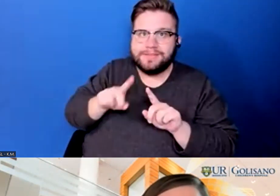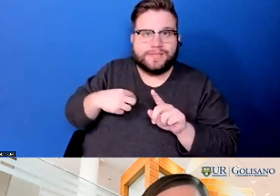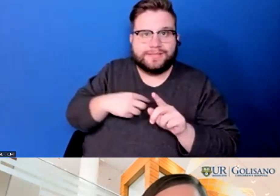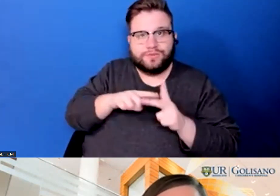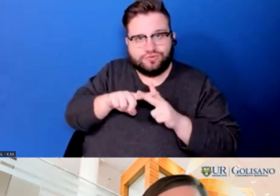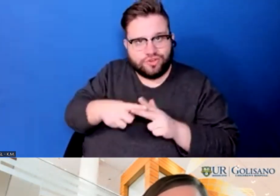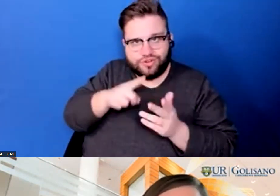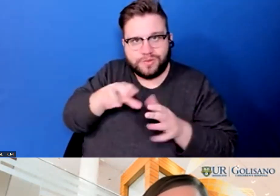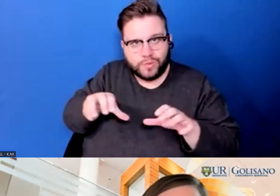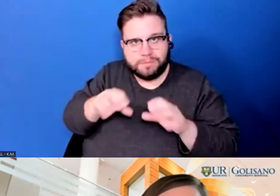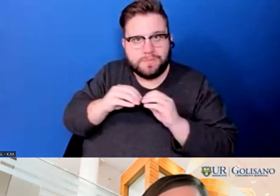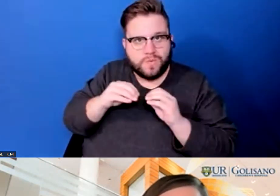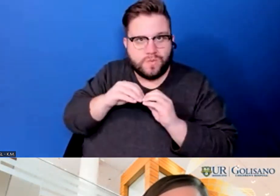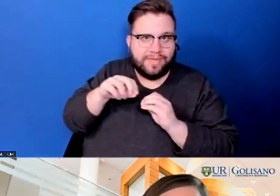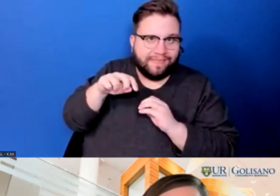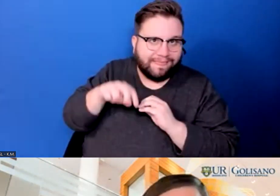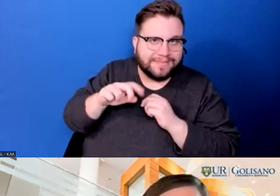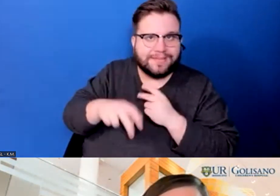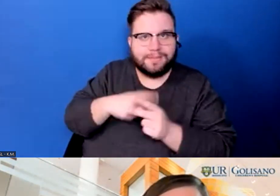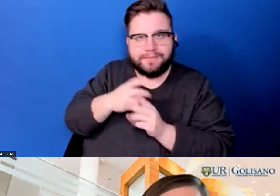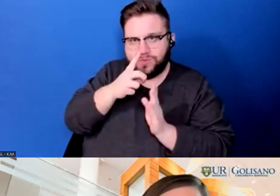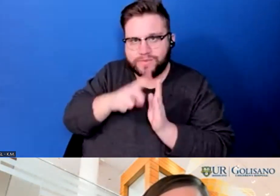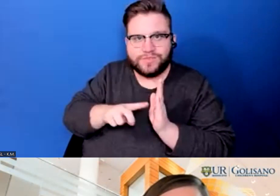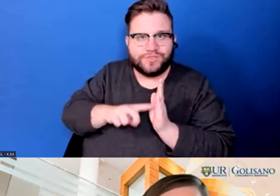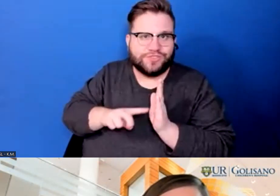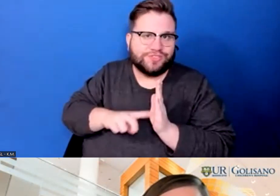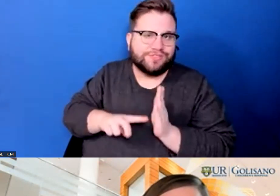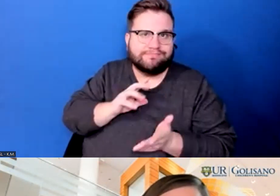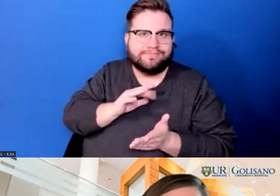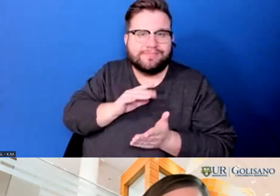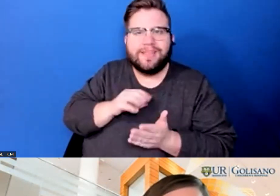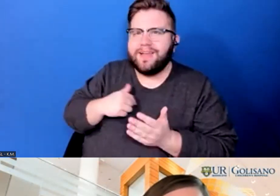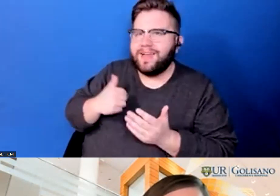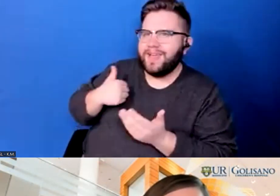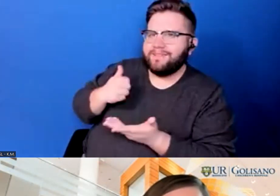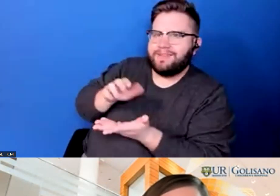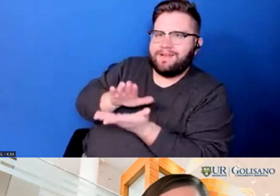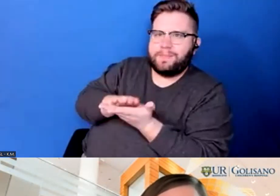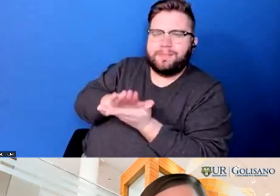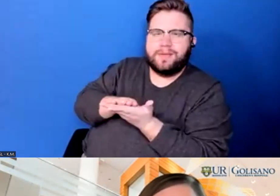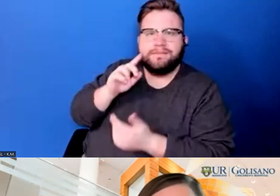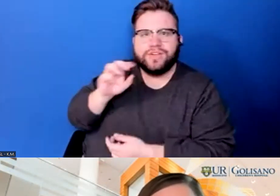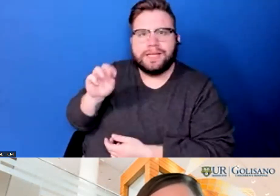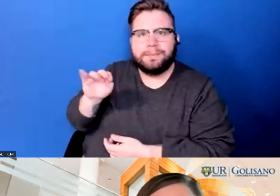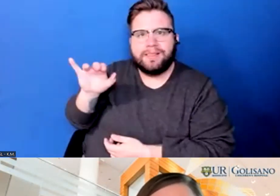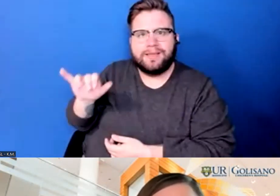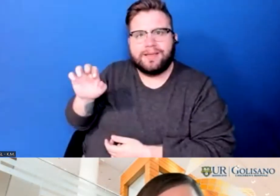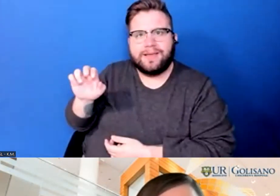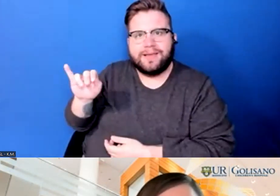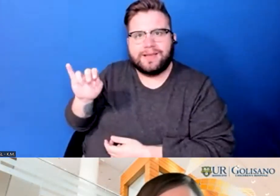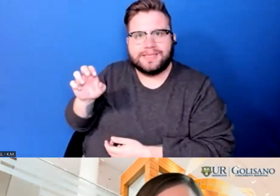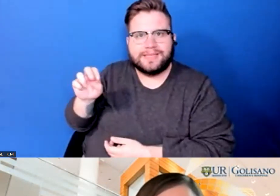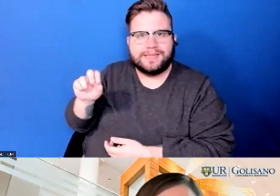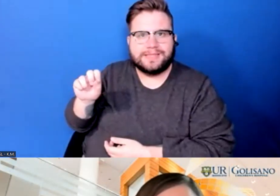But yeah. And I have a compliment for Emily Eisenstein about using both people